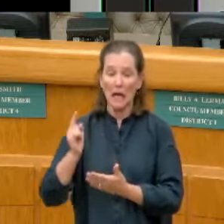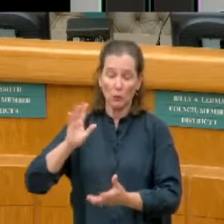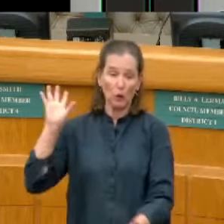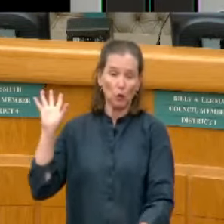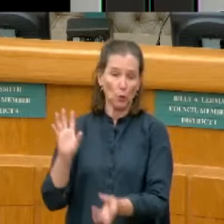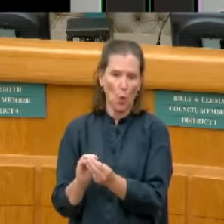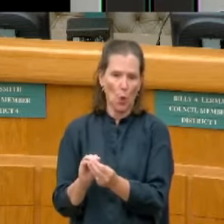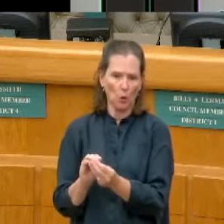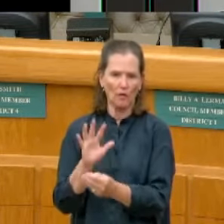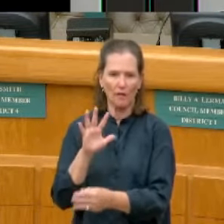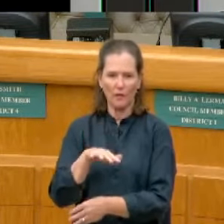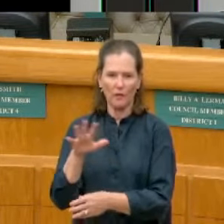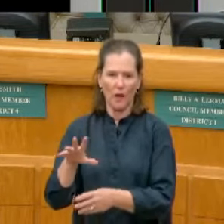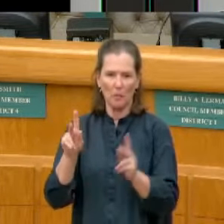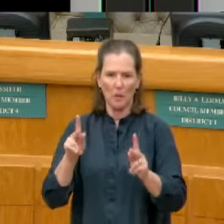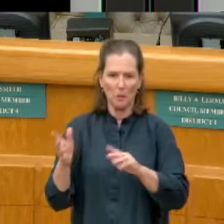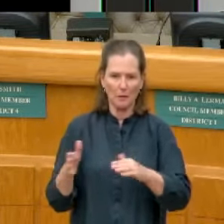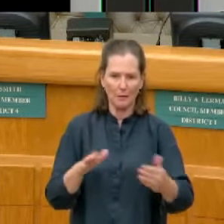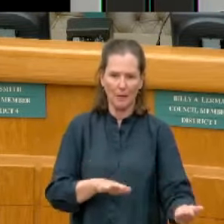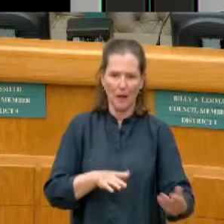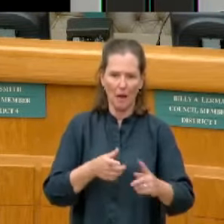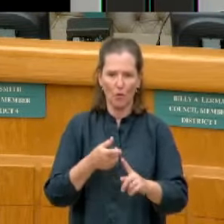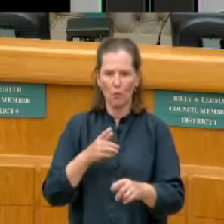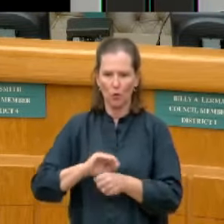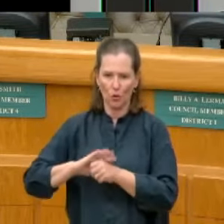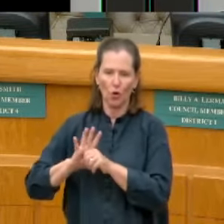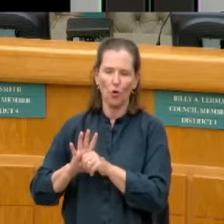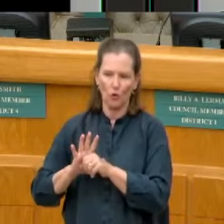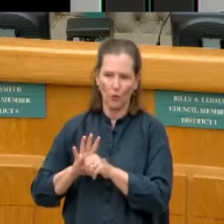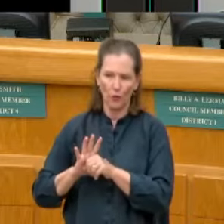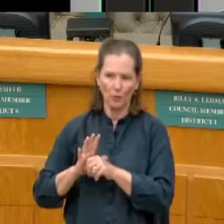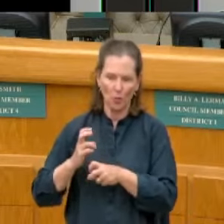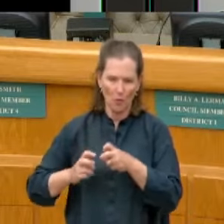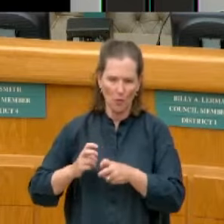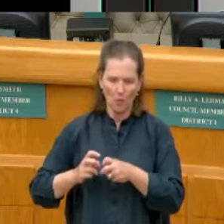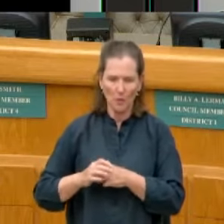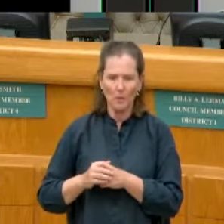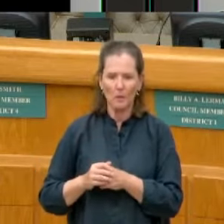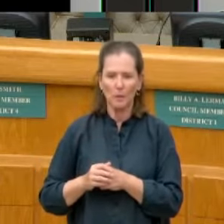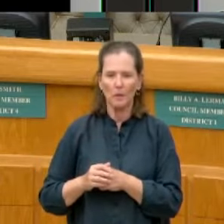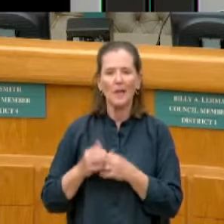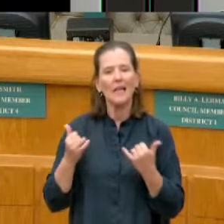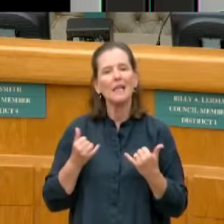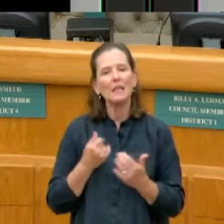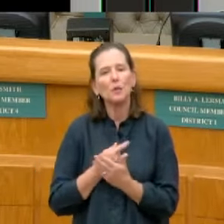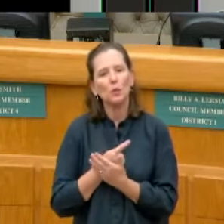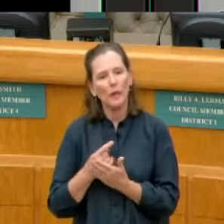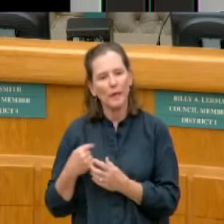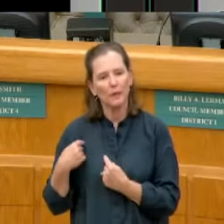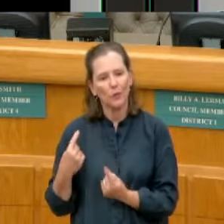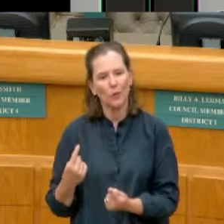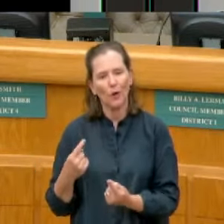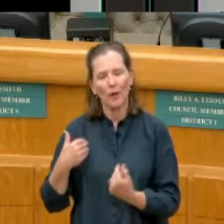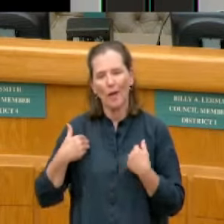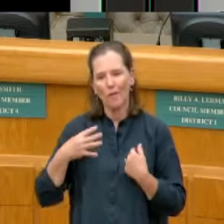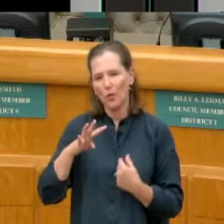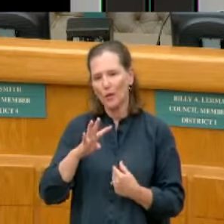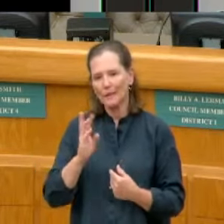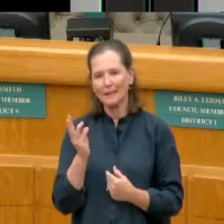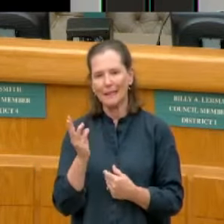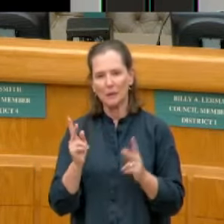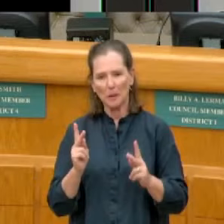1 week. People died due to COVID-related situations, and then this current week we've had 46 people